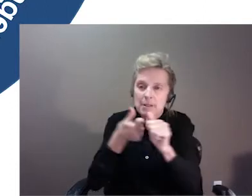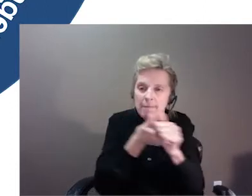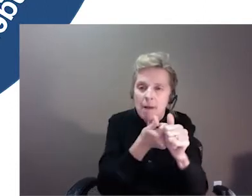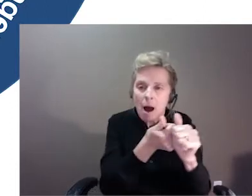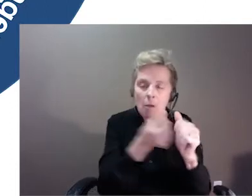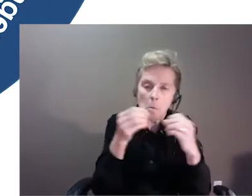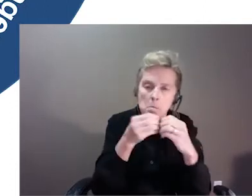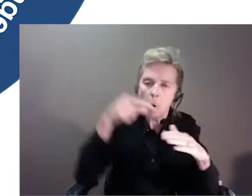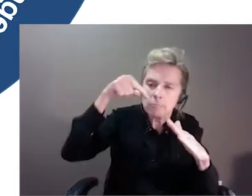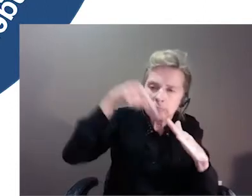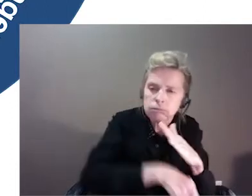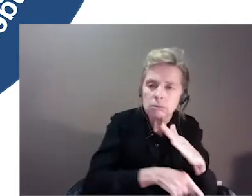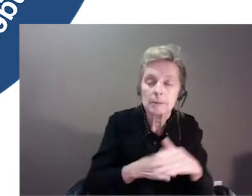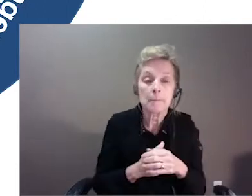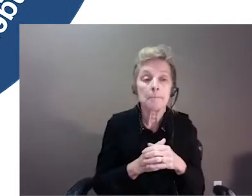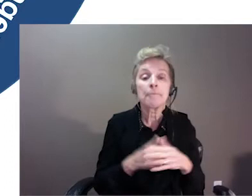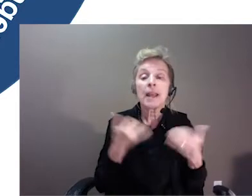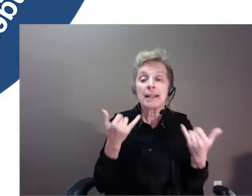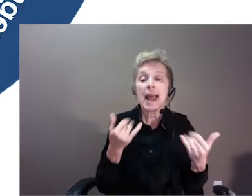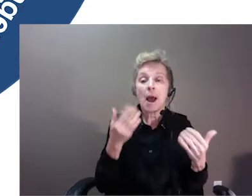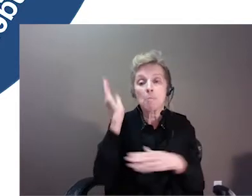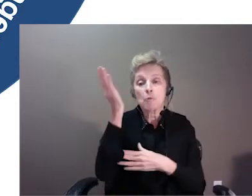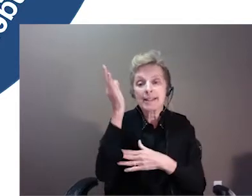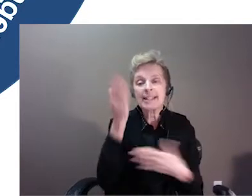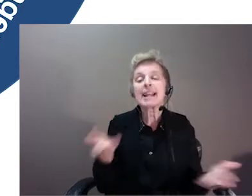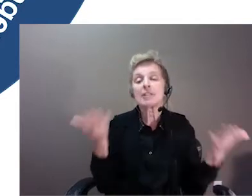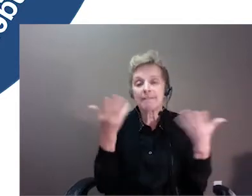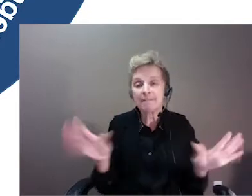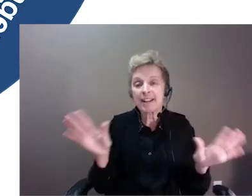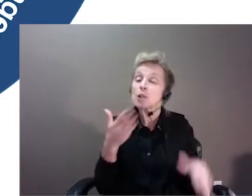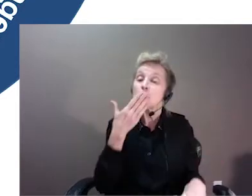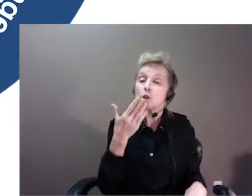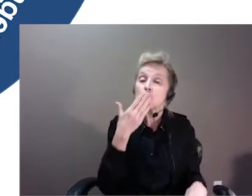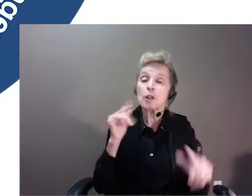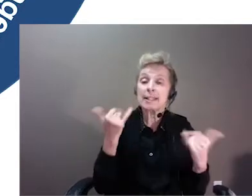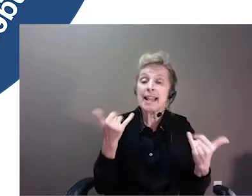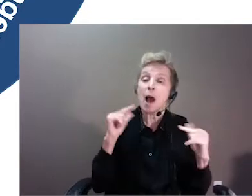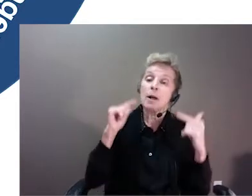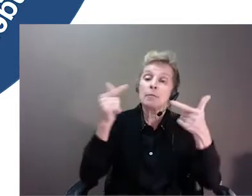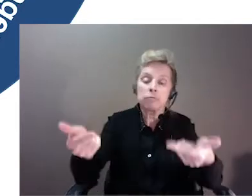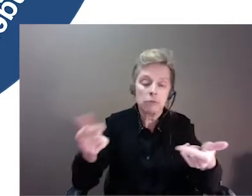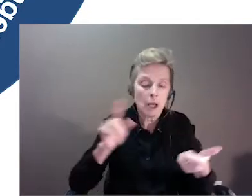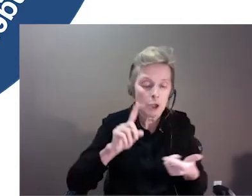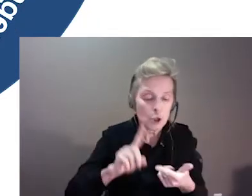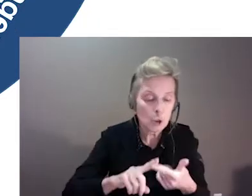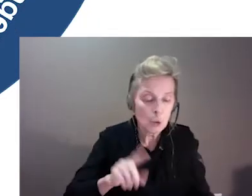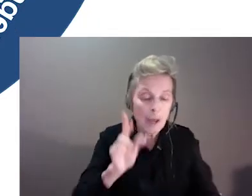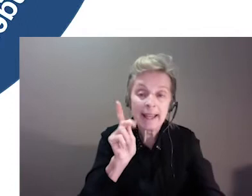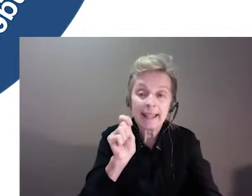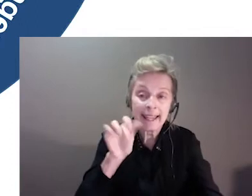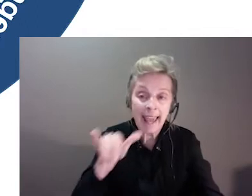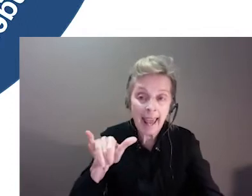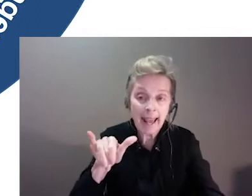depth. By this note, I conclude my presentation, and I think it's a good segue to handing it over to Kay to talk about the study